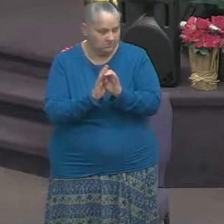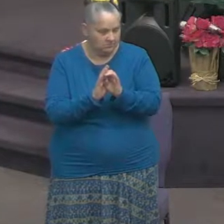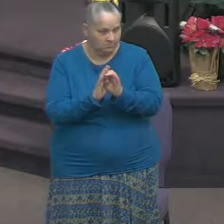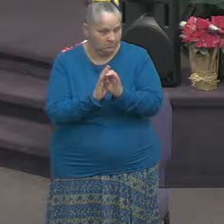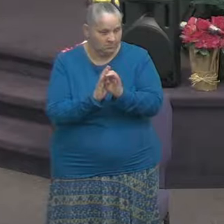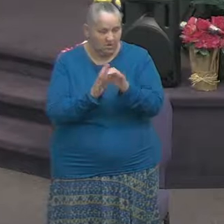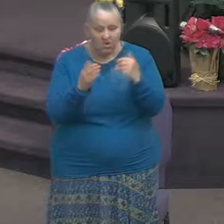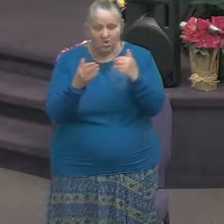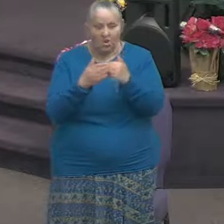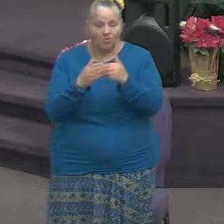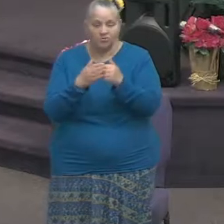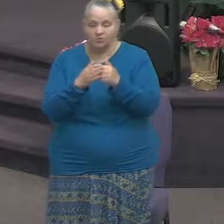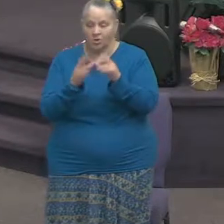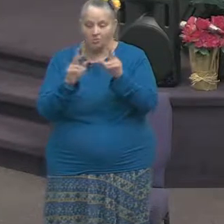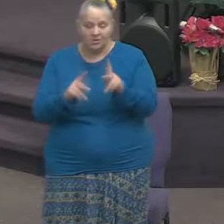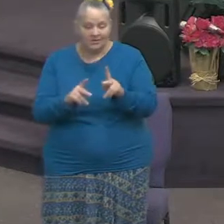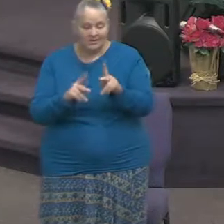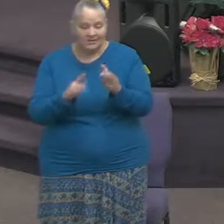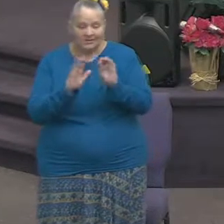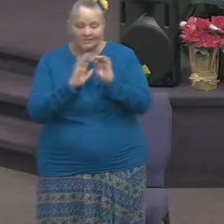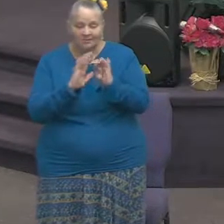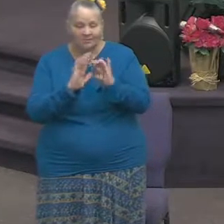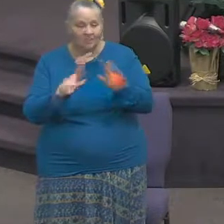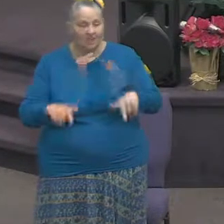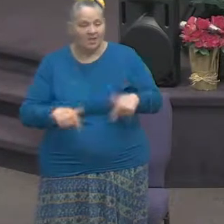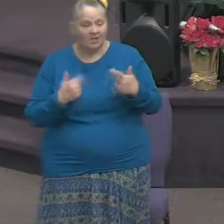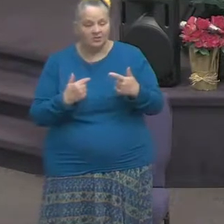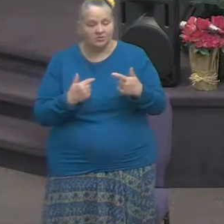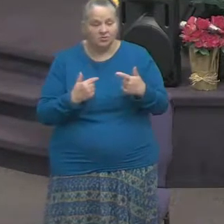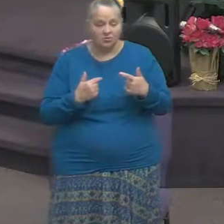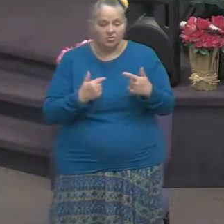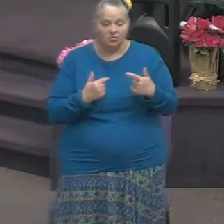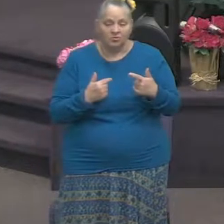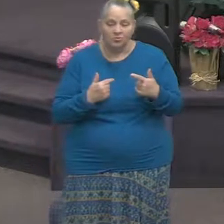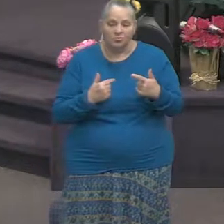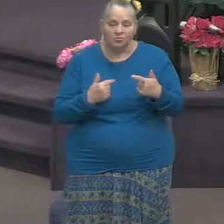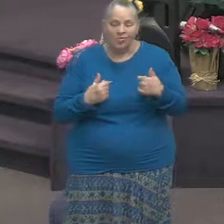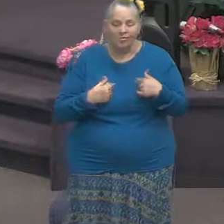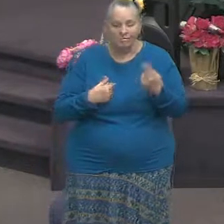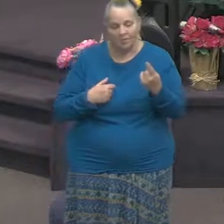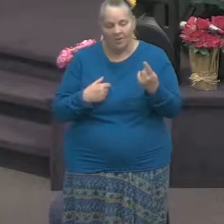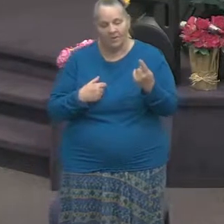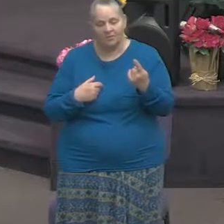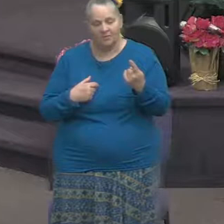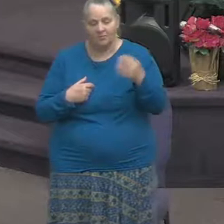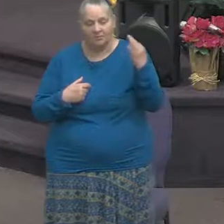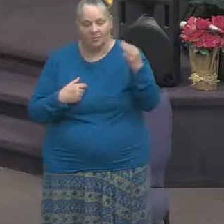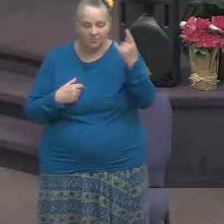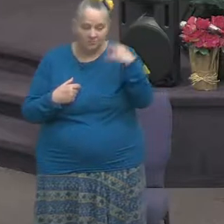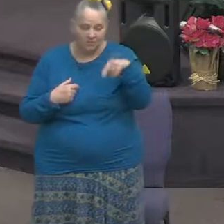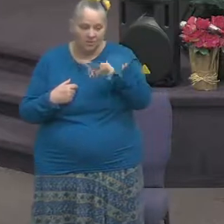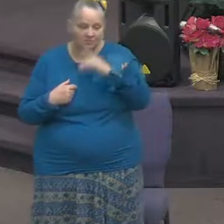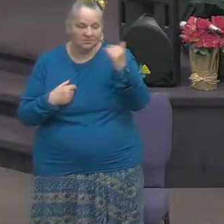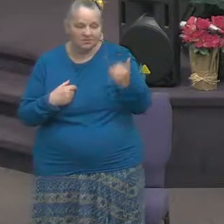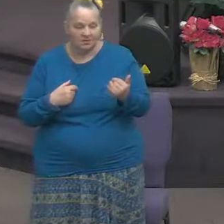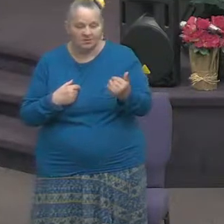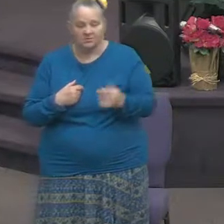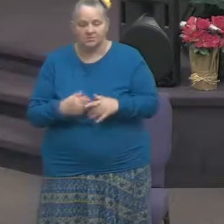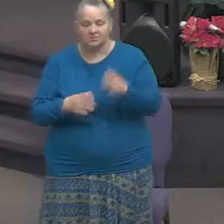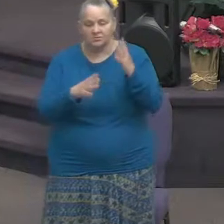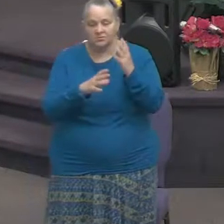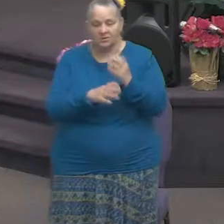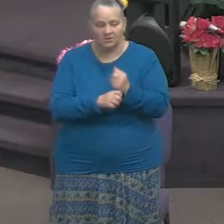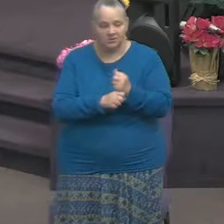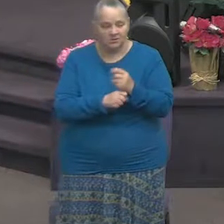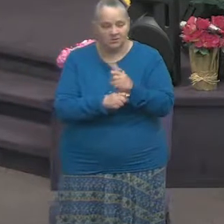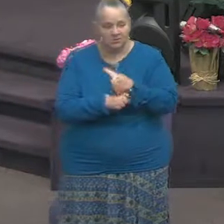at least close personal examples in my life, like the one that we have that's going to stand before us in just a few moments, of